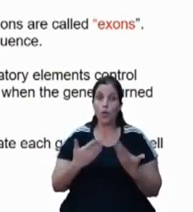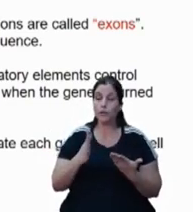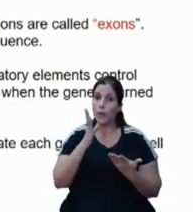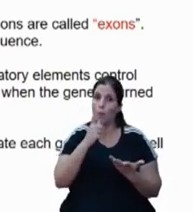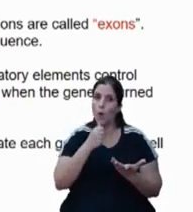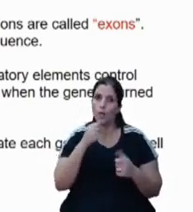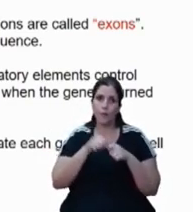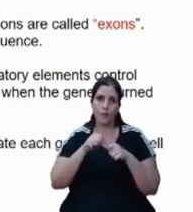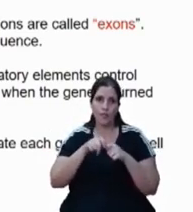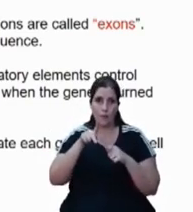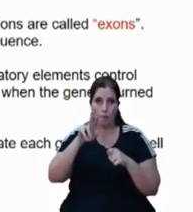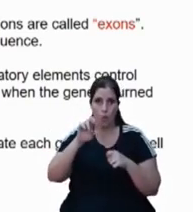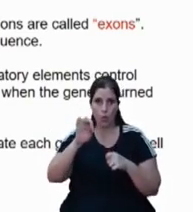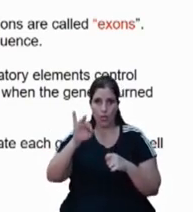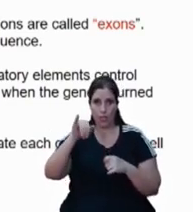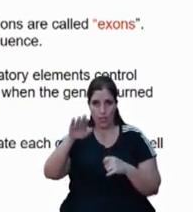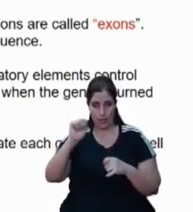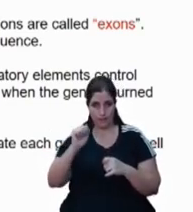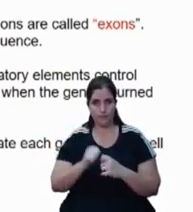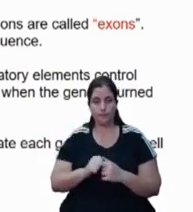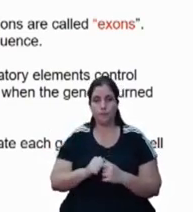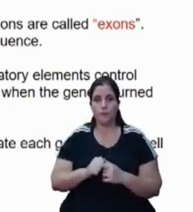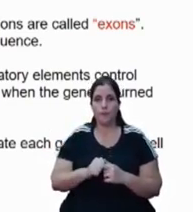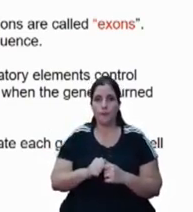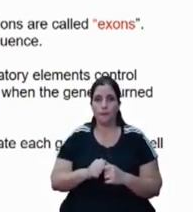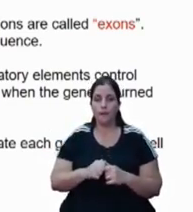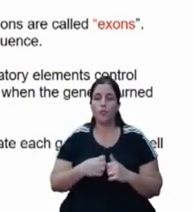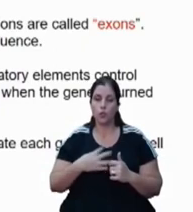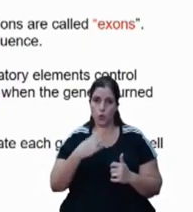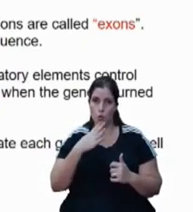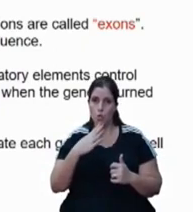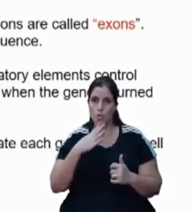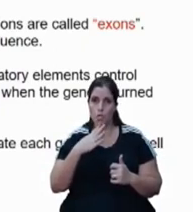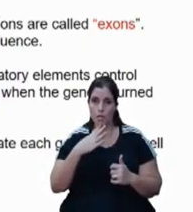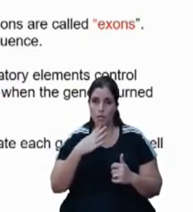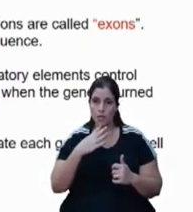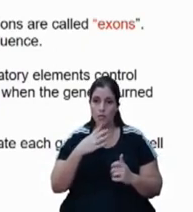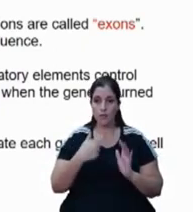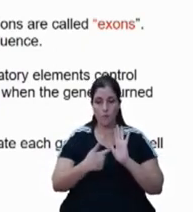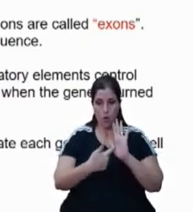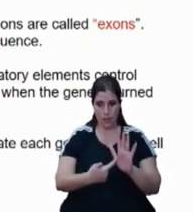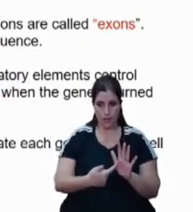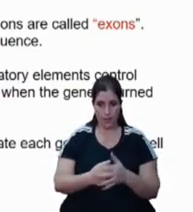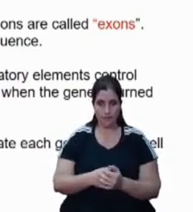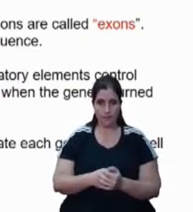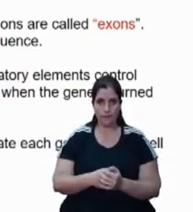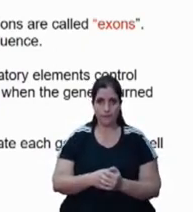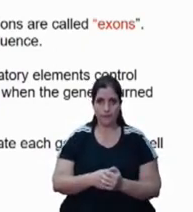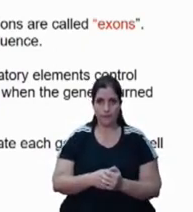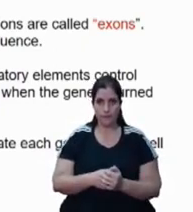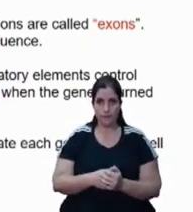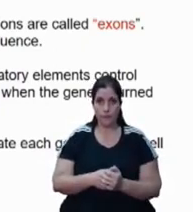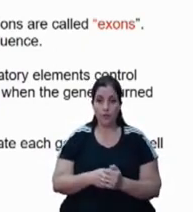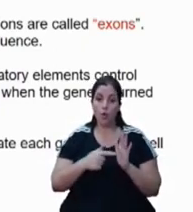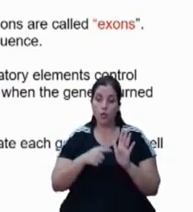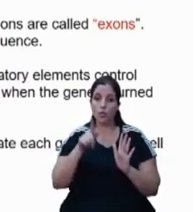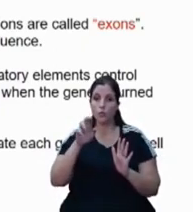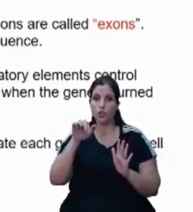Whereas we Conhecemos know as the sequências coding sequence of codificadoras, each exon exons de for cada every gene.